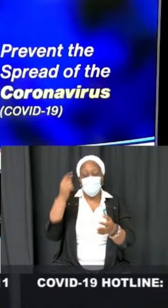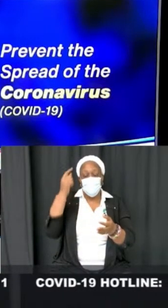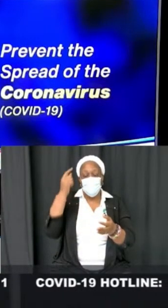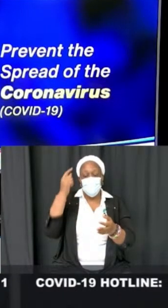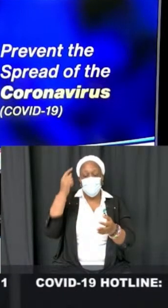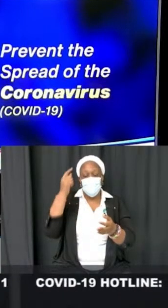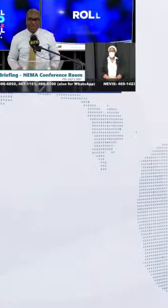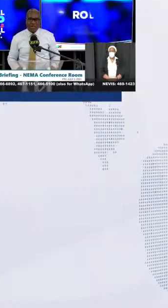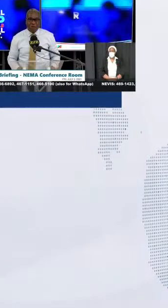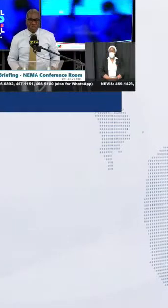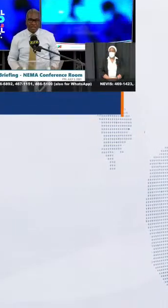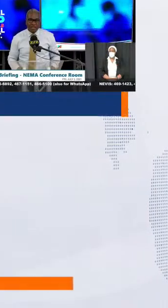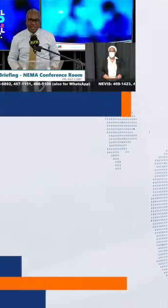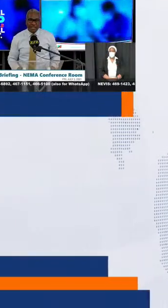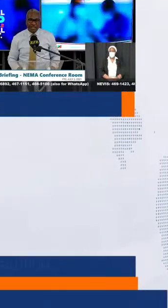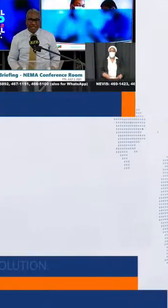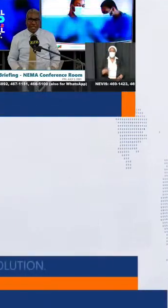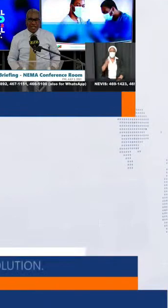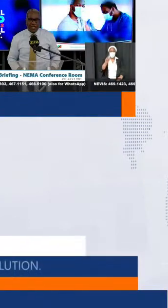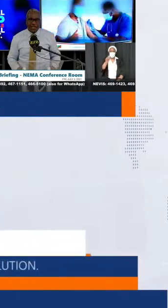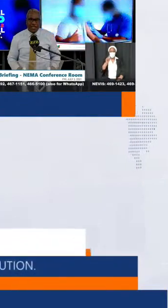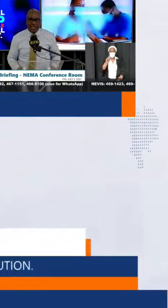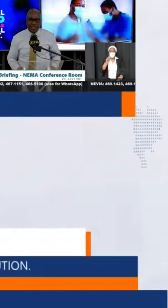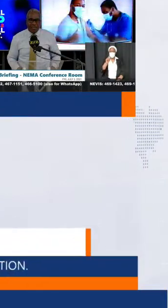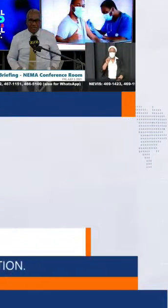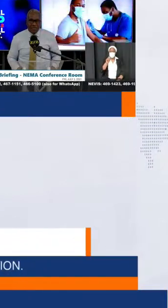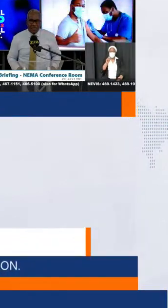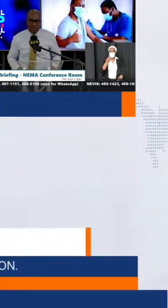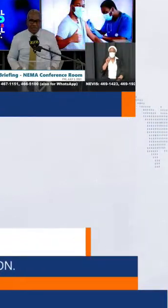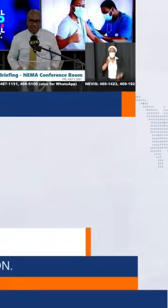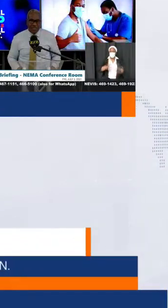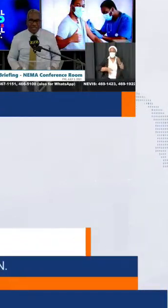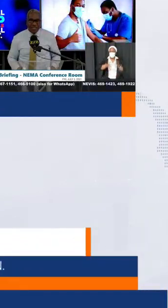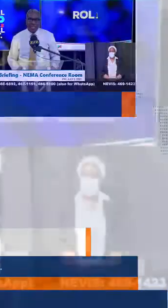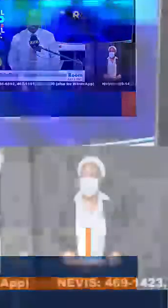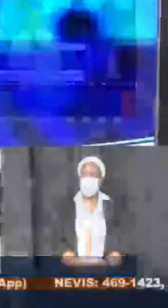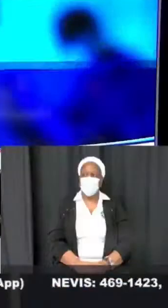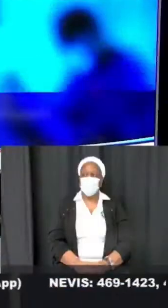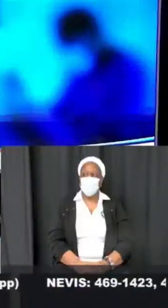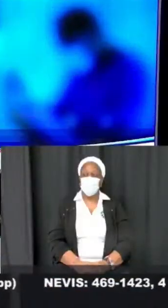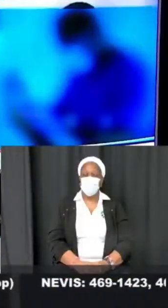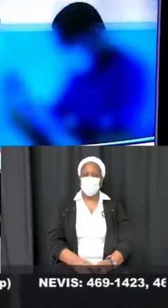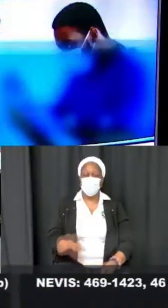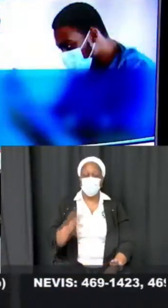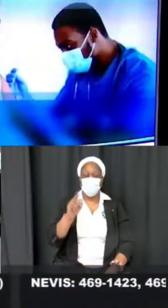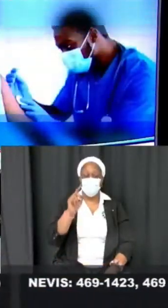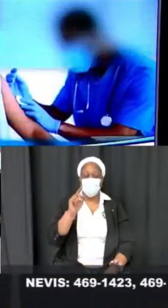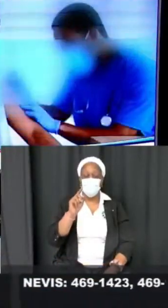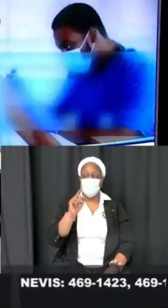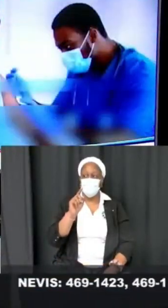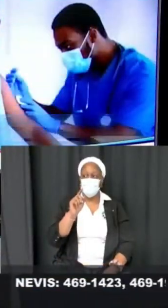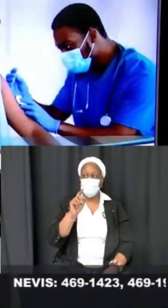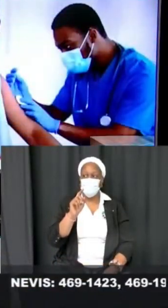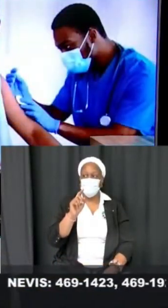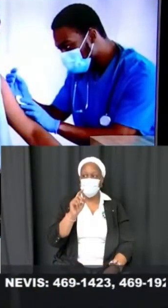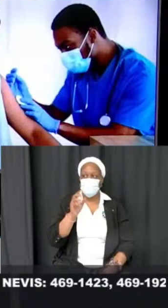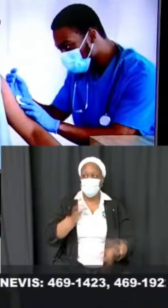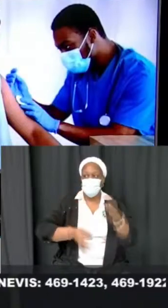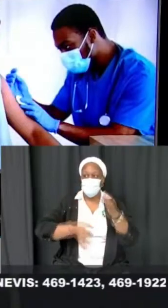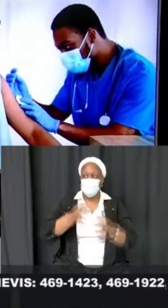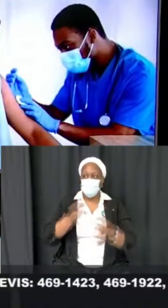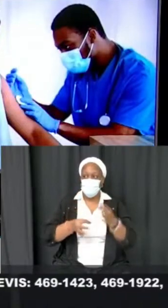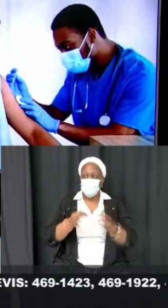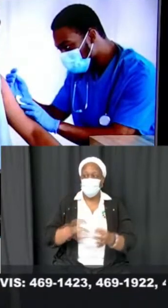process. He thanked everyone who came forward in a timely manner and got vaccinated while praising all